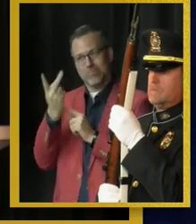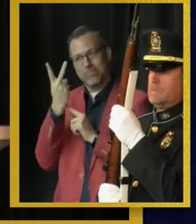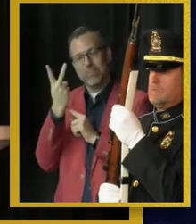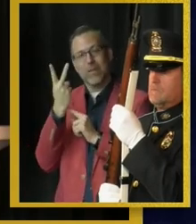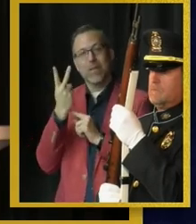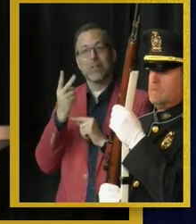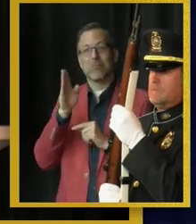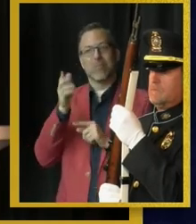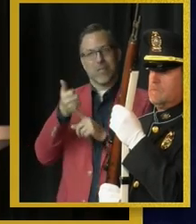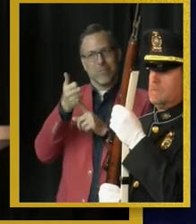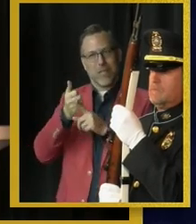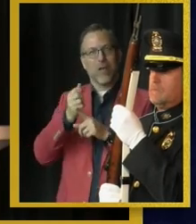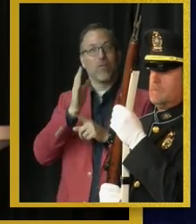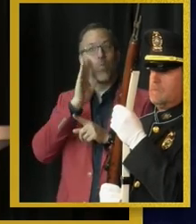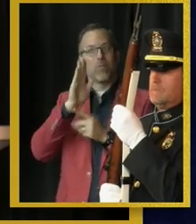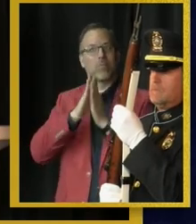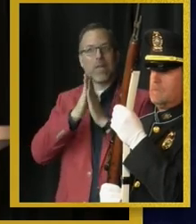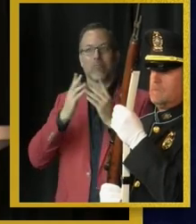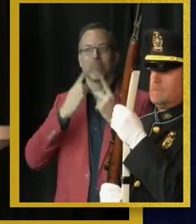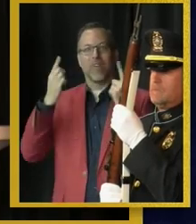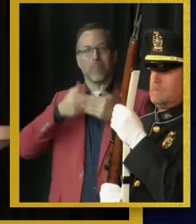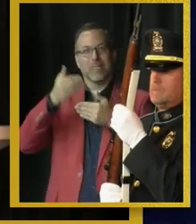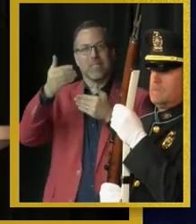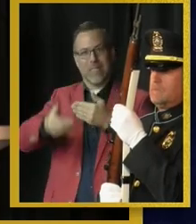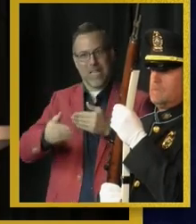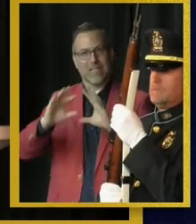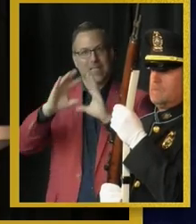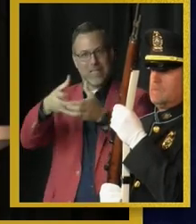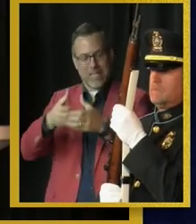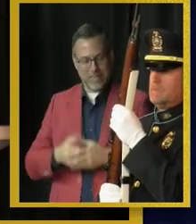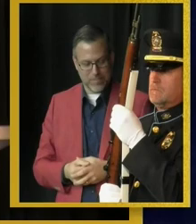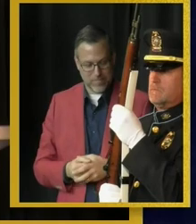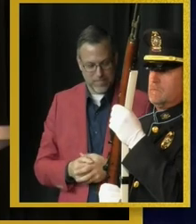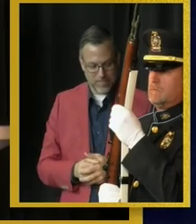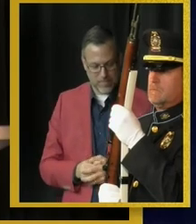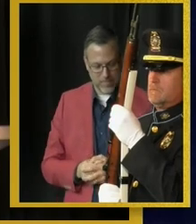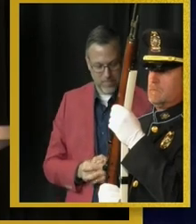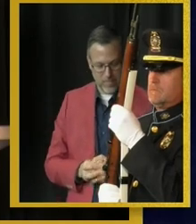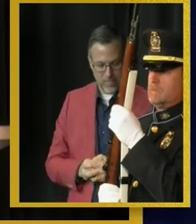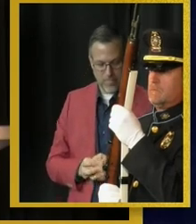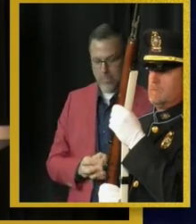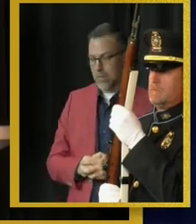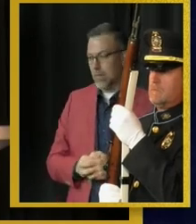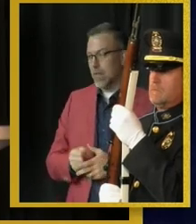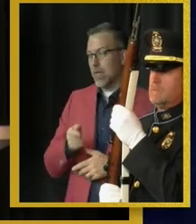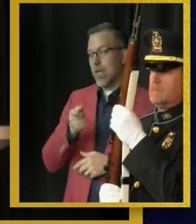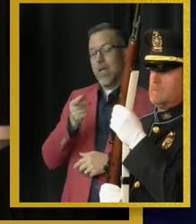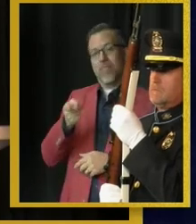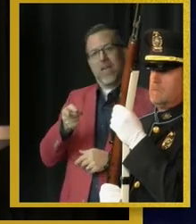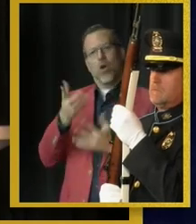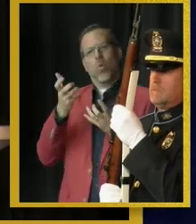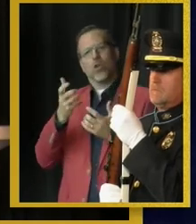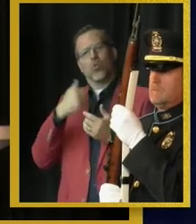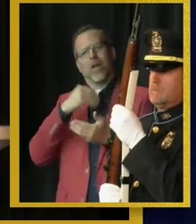Country class of 2023. Takitha and Promise Supreme desire to create music that's for